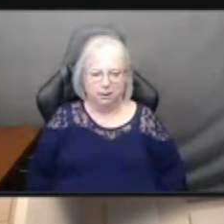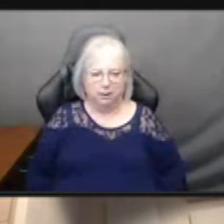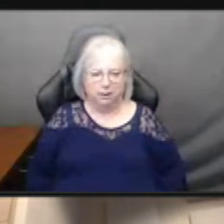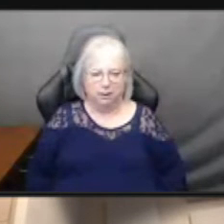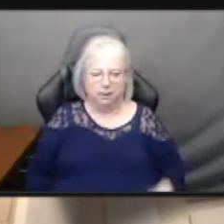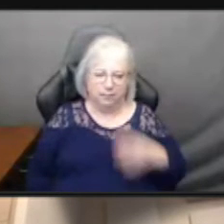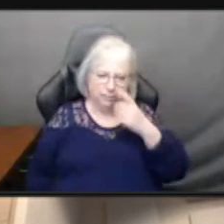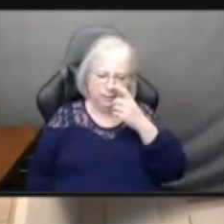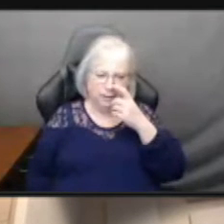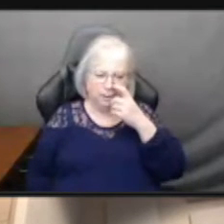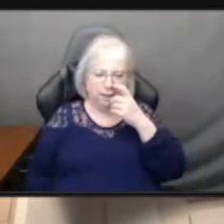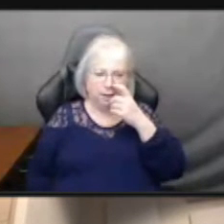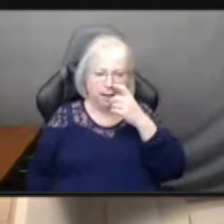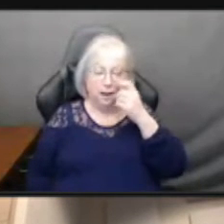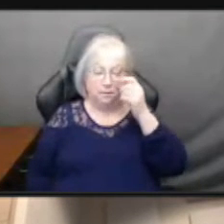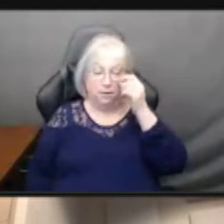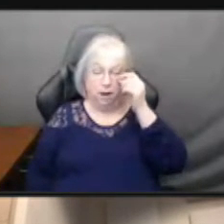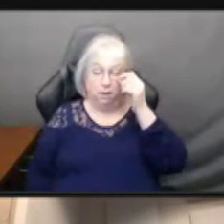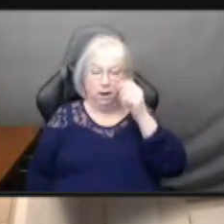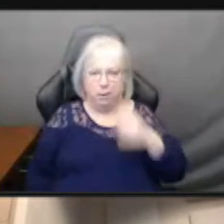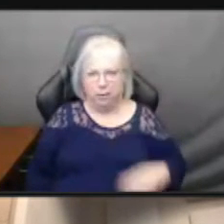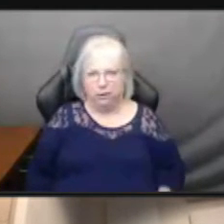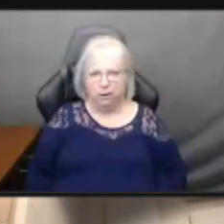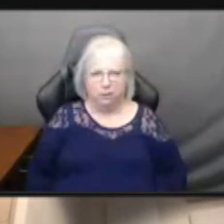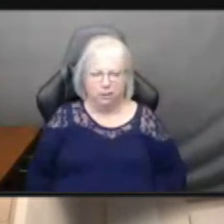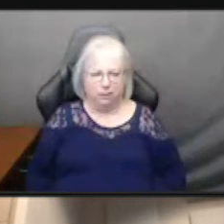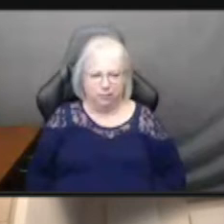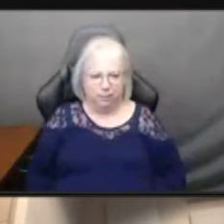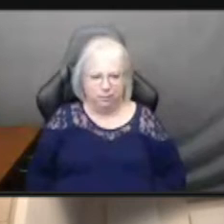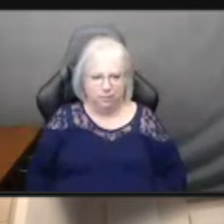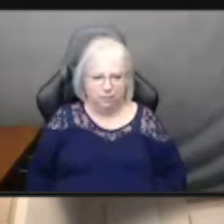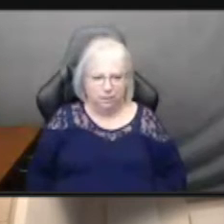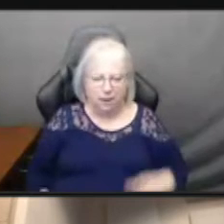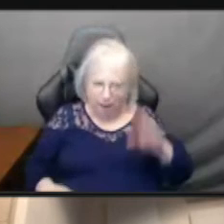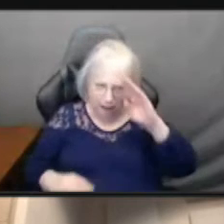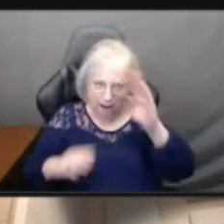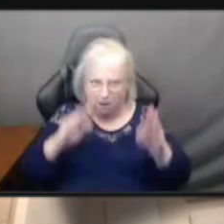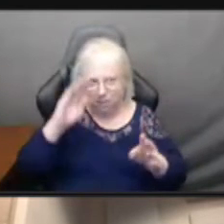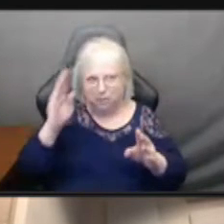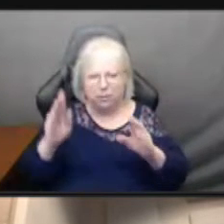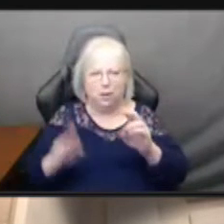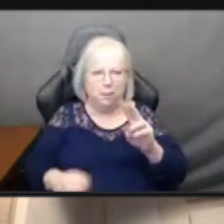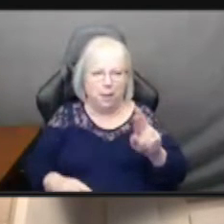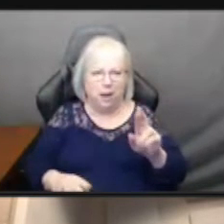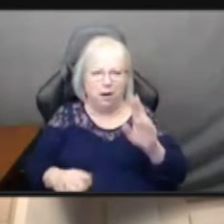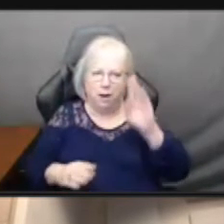I say how you doing there, and hello to the board.